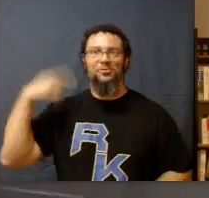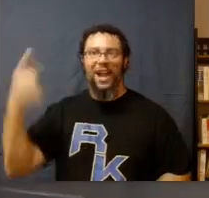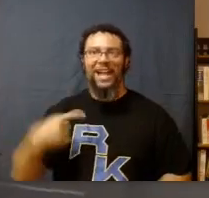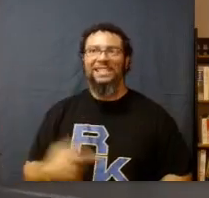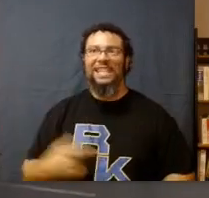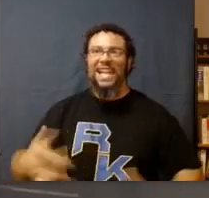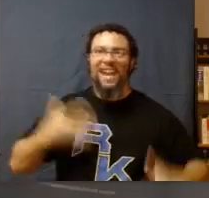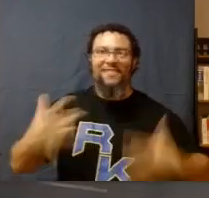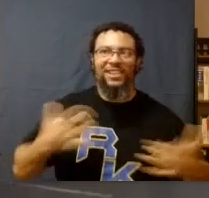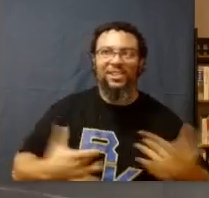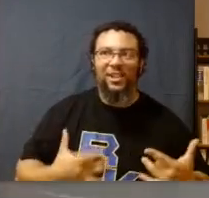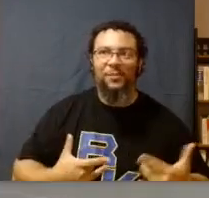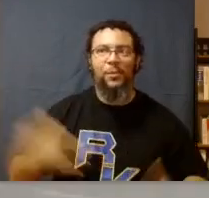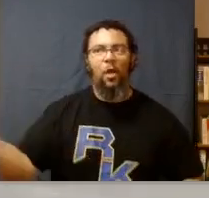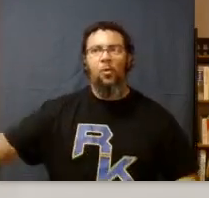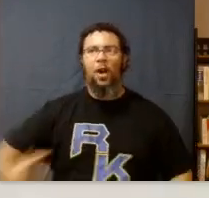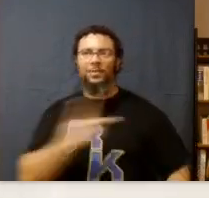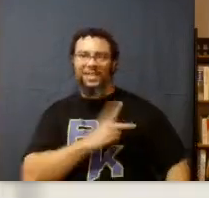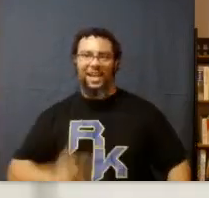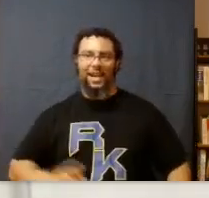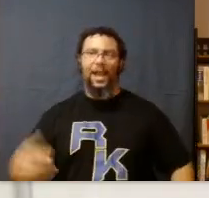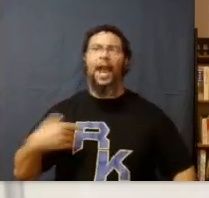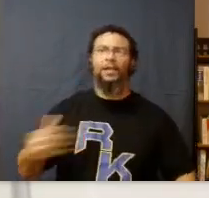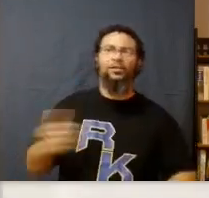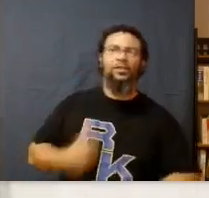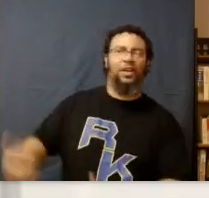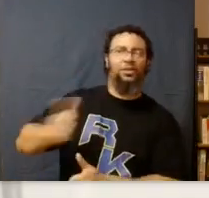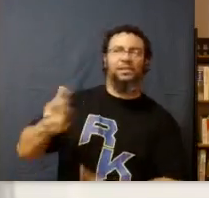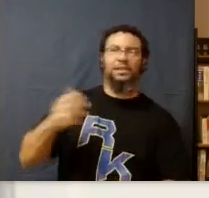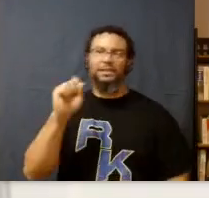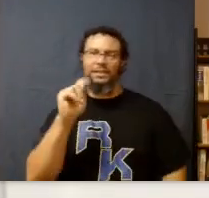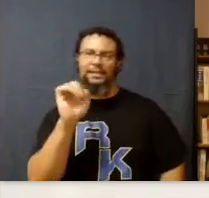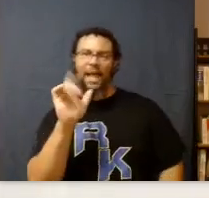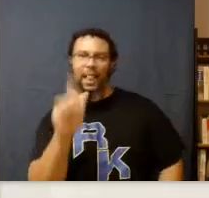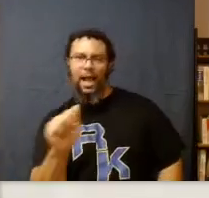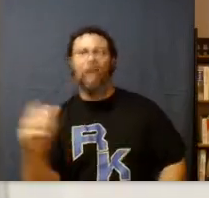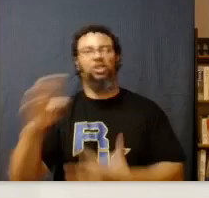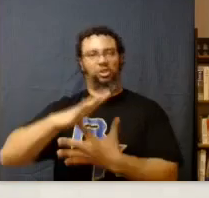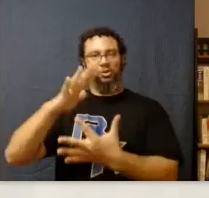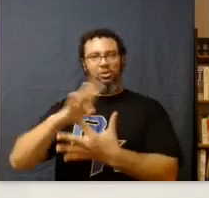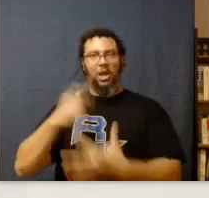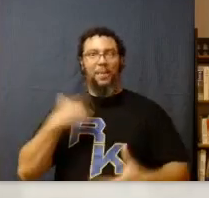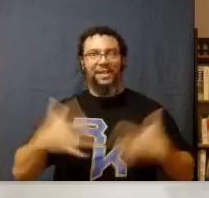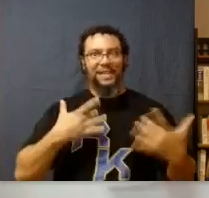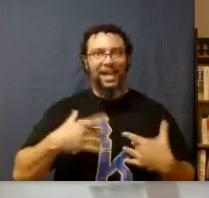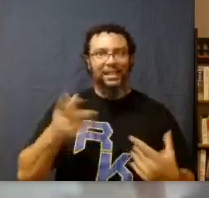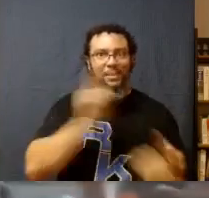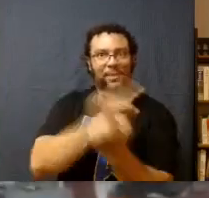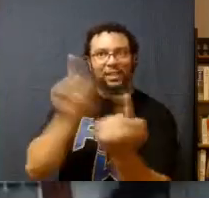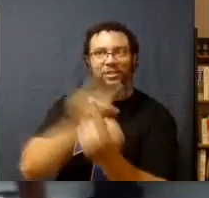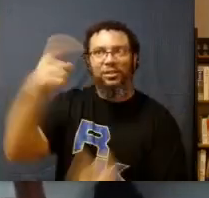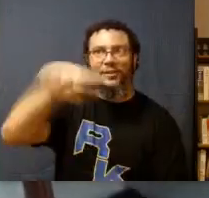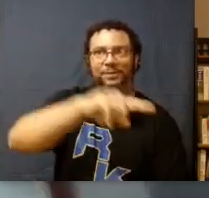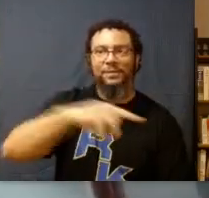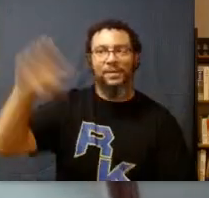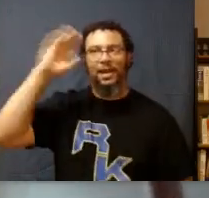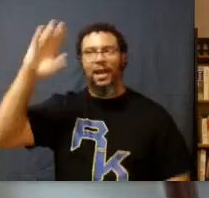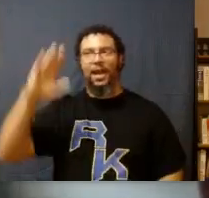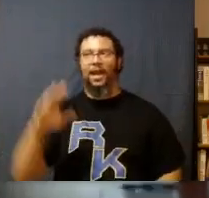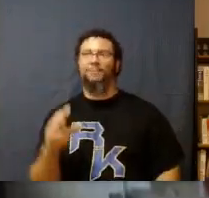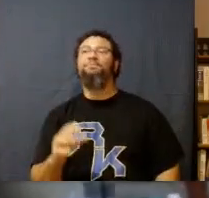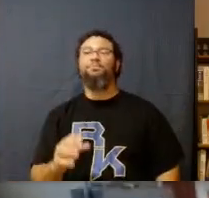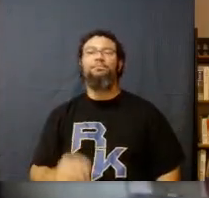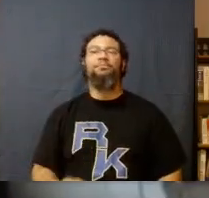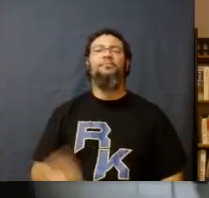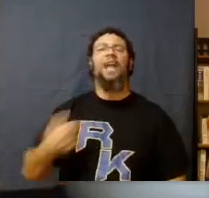class of 2024. Welcome to Rufus King. Hi, generals. I'm Stella, and I'll be a junior this year. So excited to meet you all. Hi, my name is Sarika, one